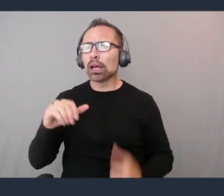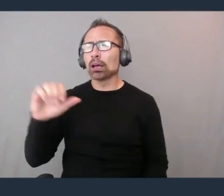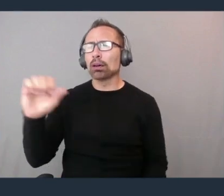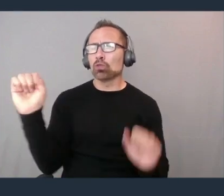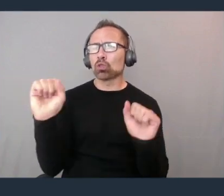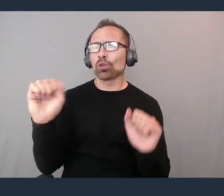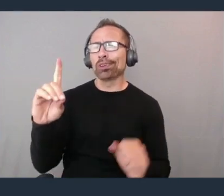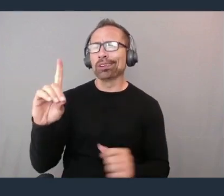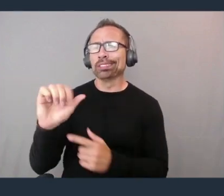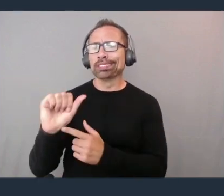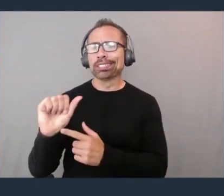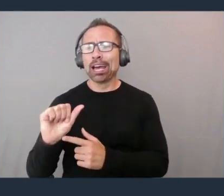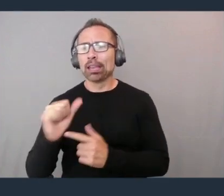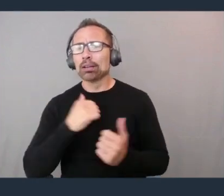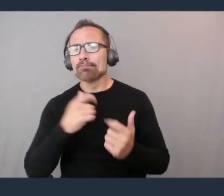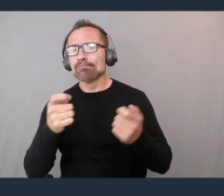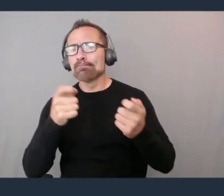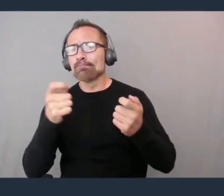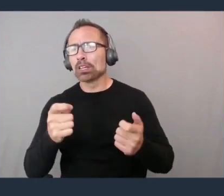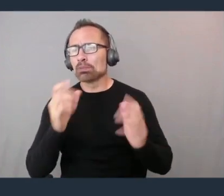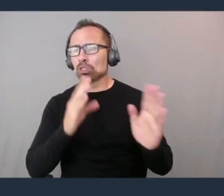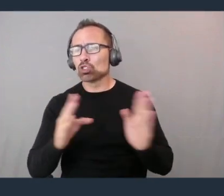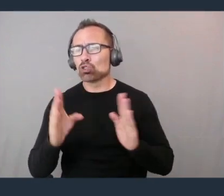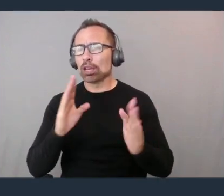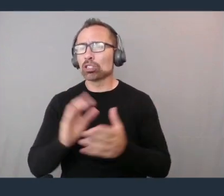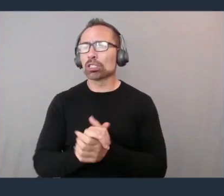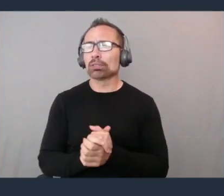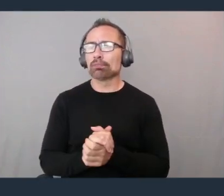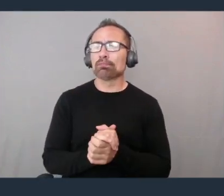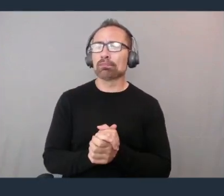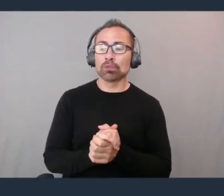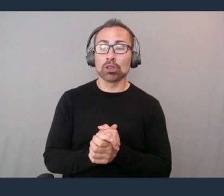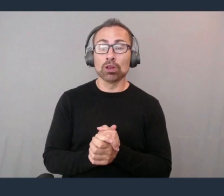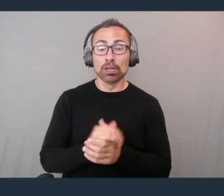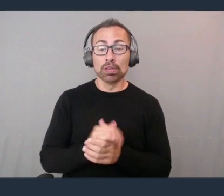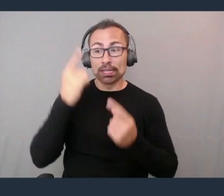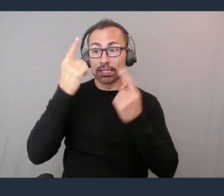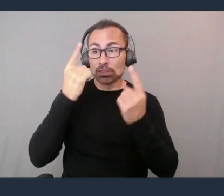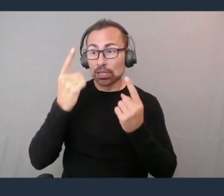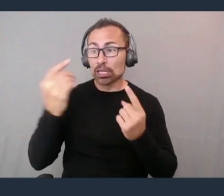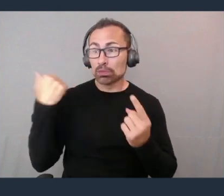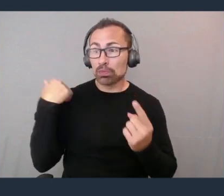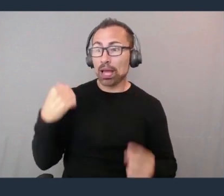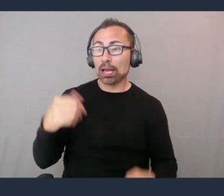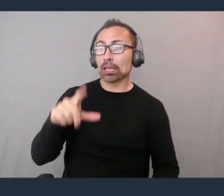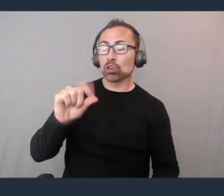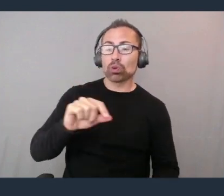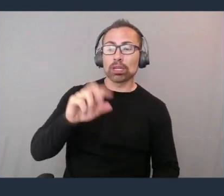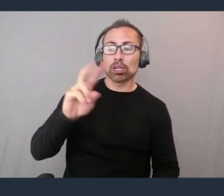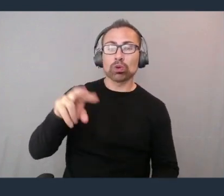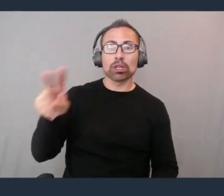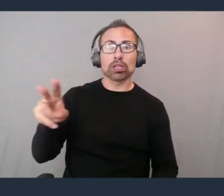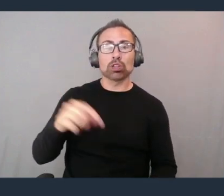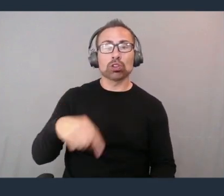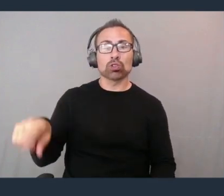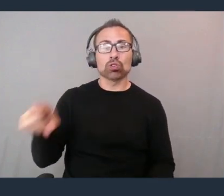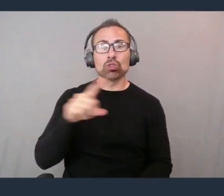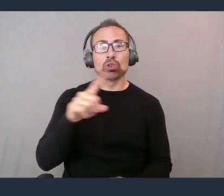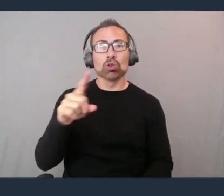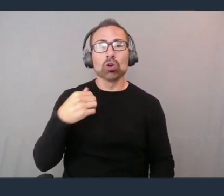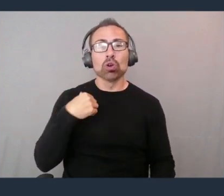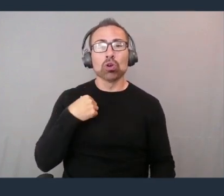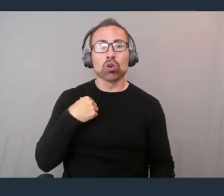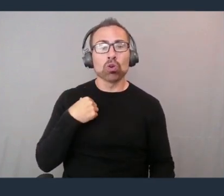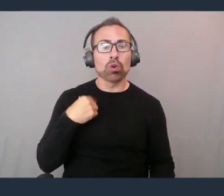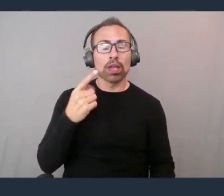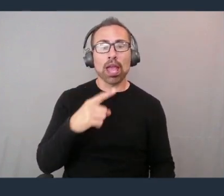strategy? Consider this. In 2022, the world crossed almost 100 zettabytes of data created